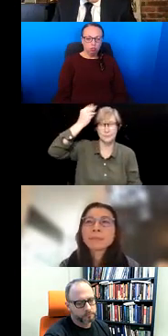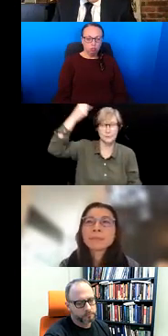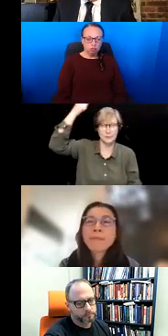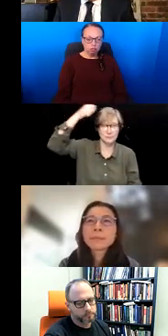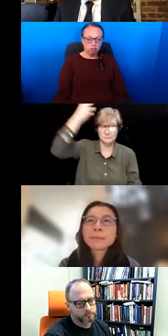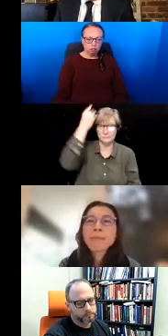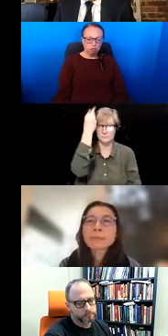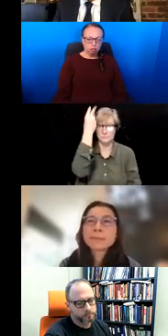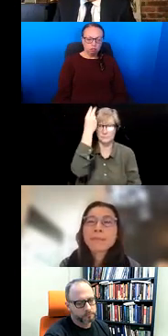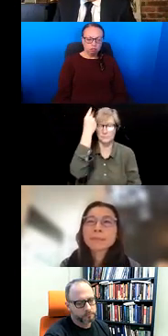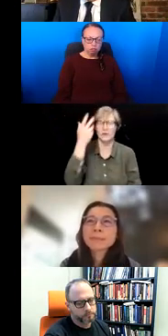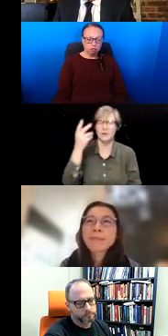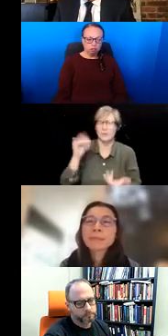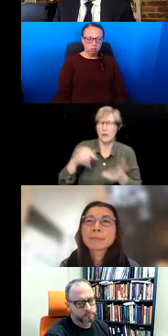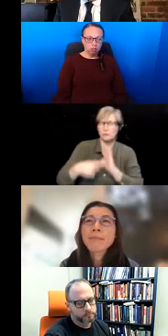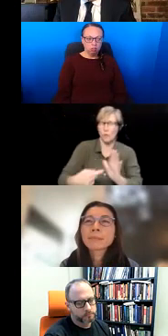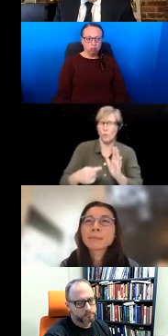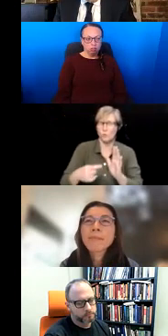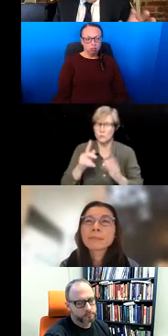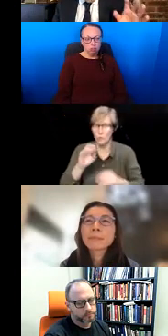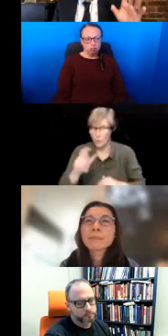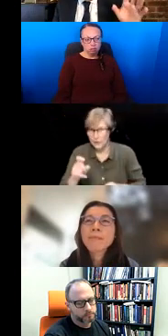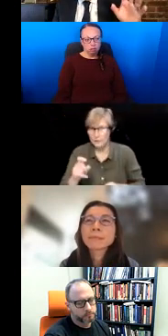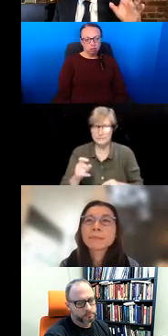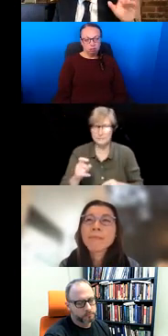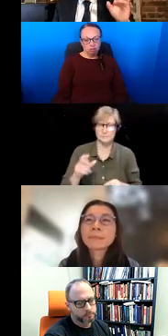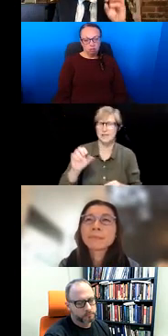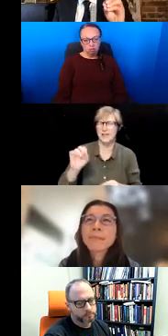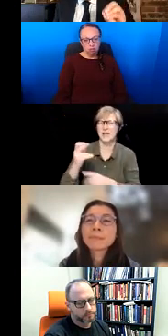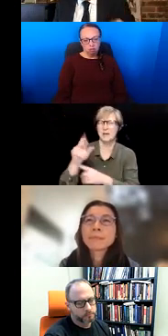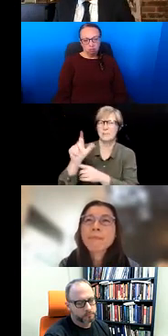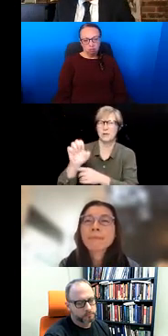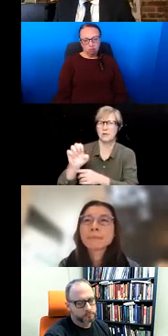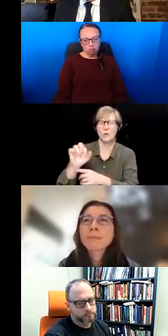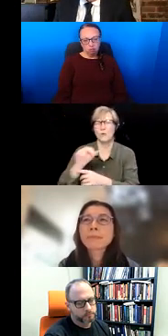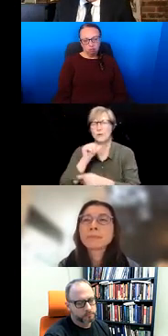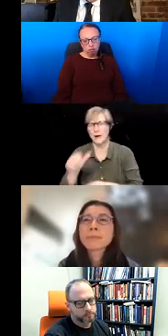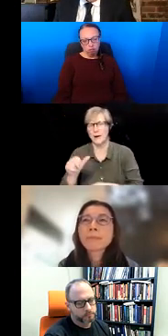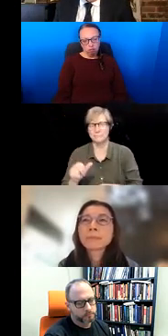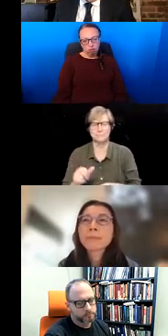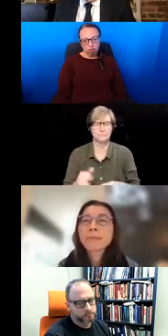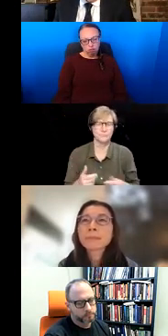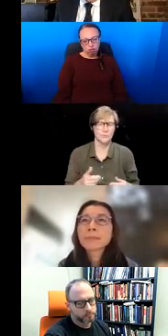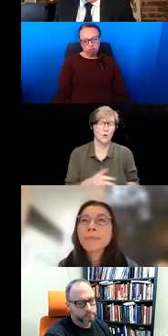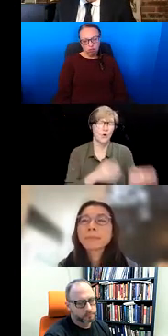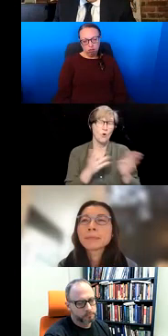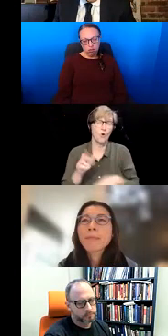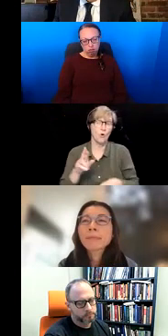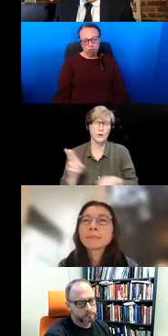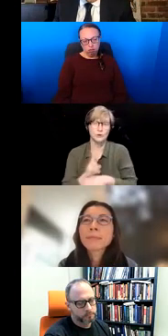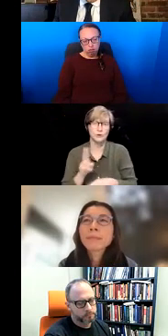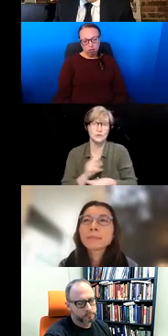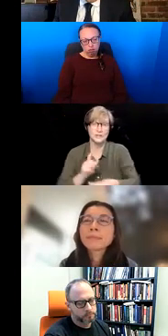an index of how excitable the cortex might be. Well, we can use a different kind of TMS, theta